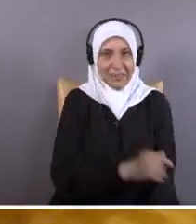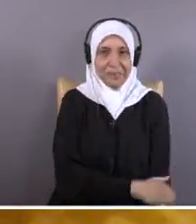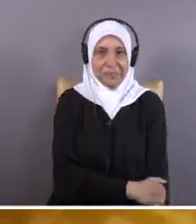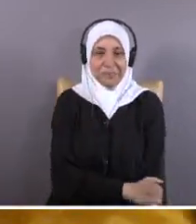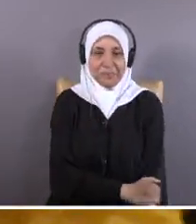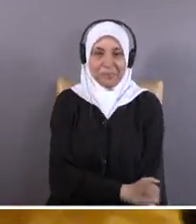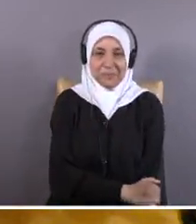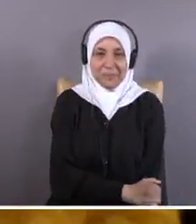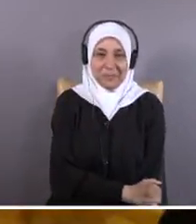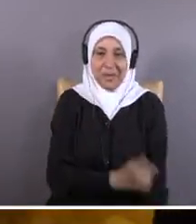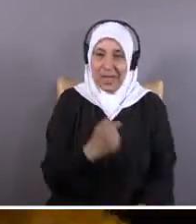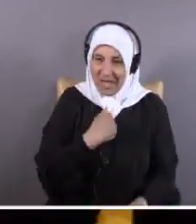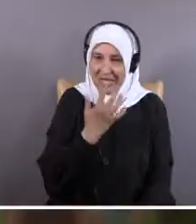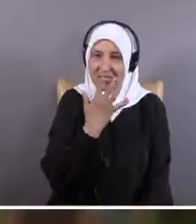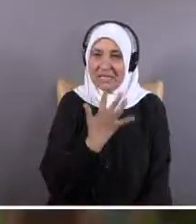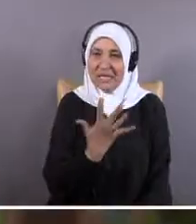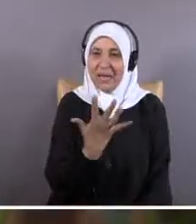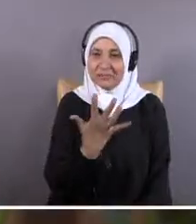5 minutes.